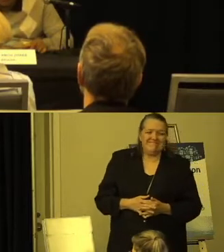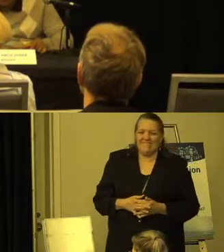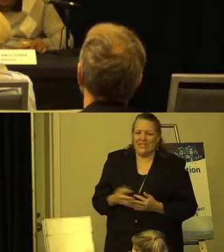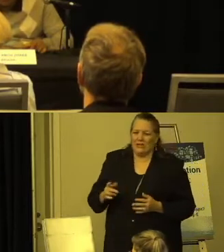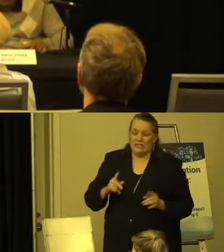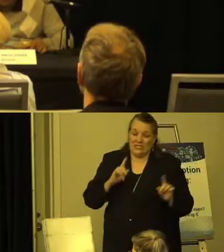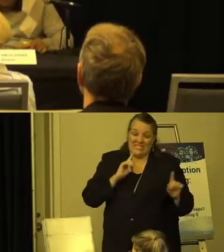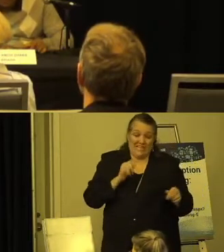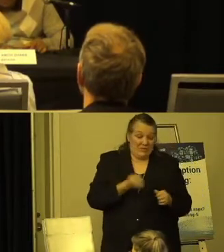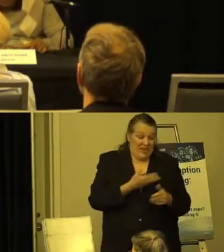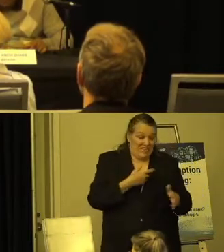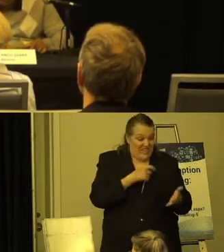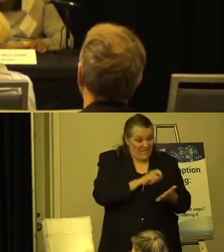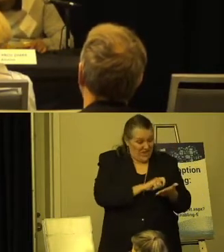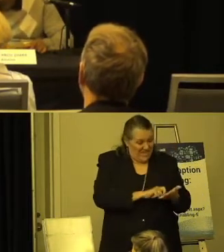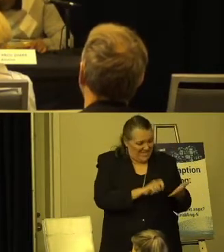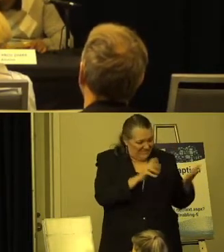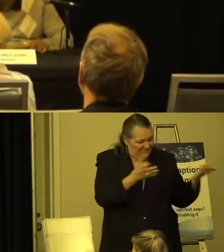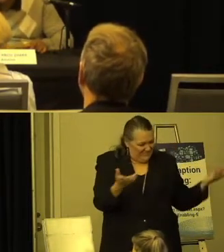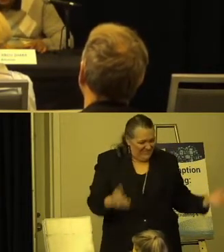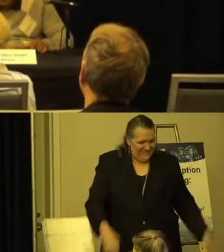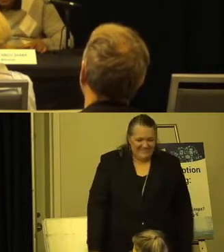the questions I've written.